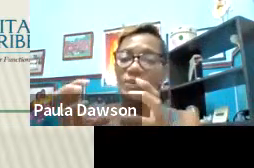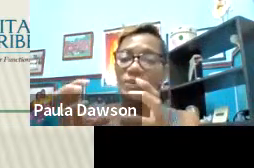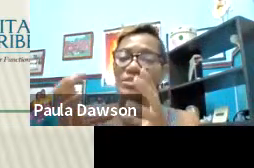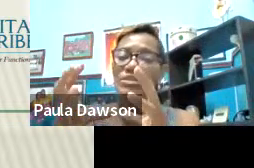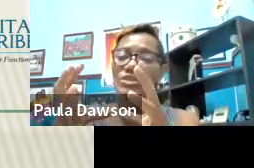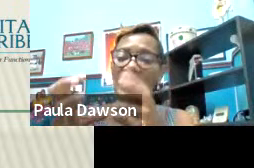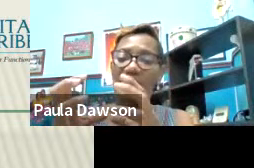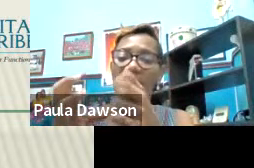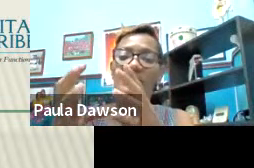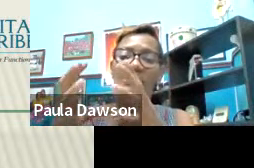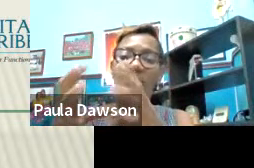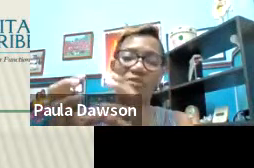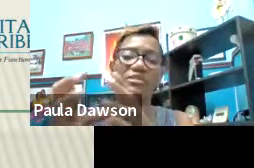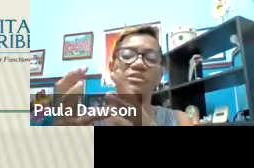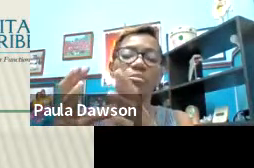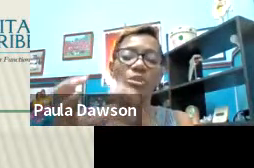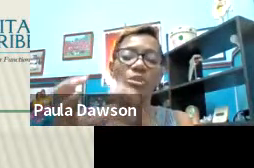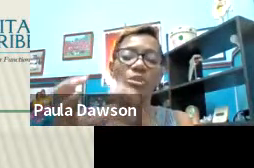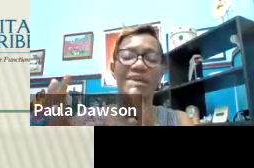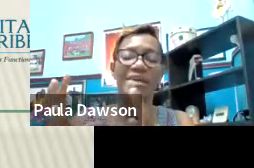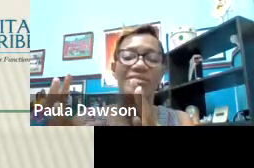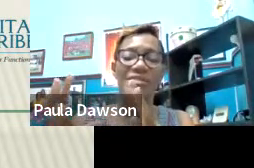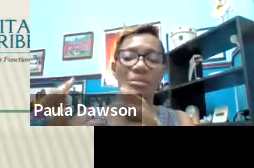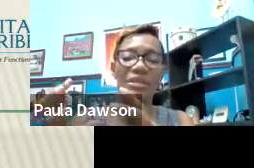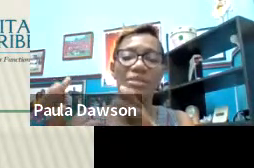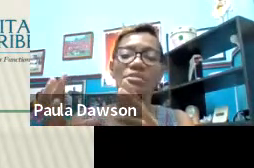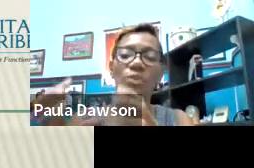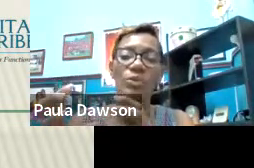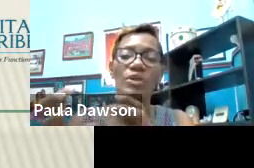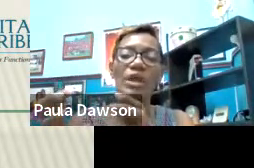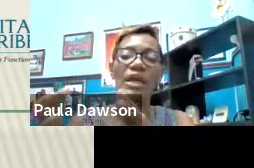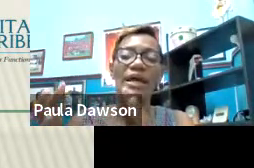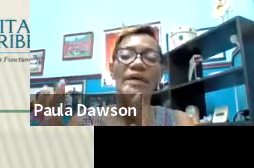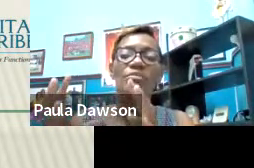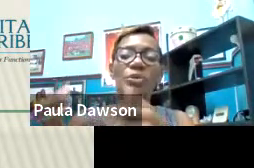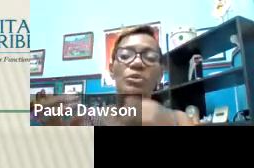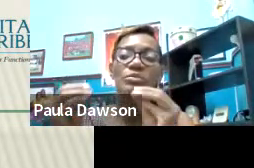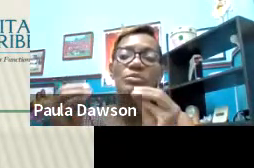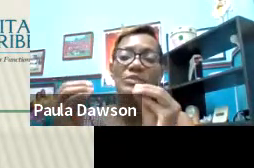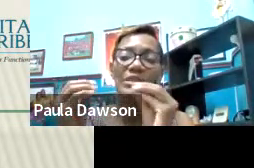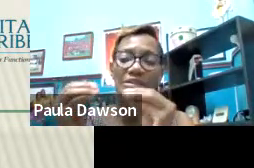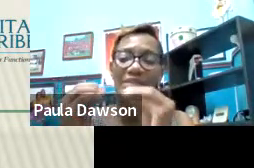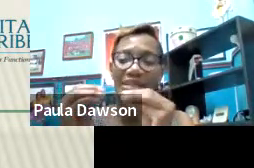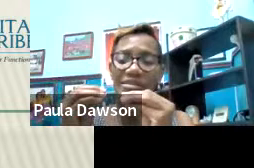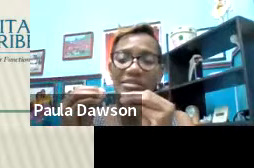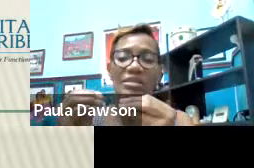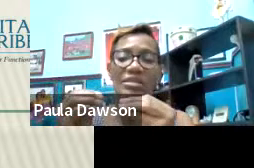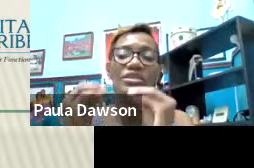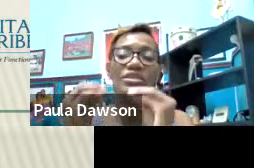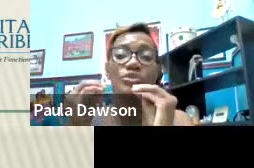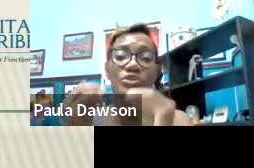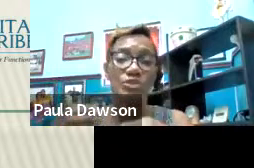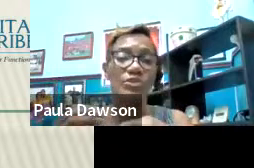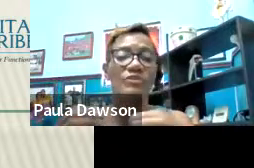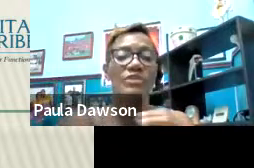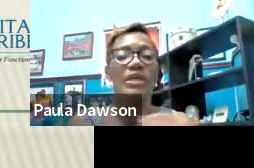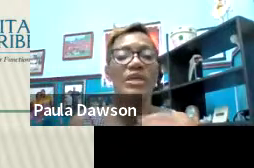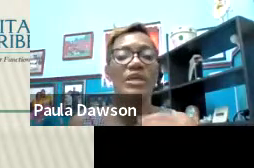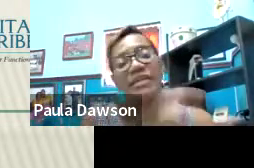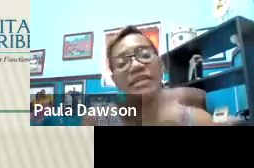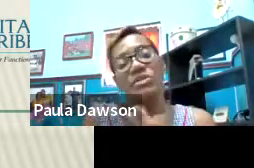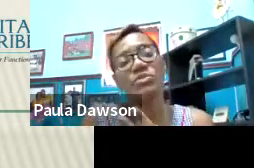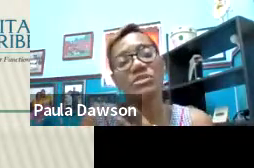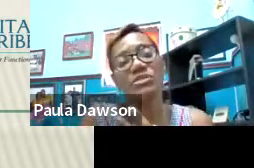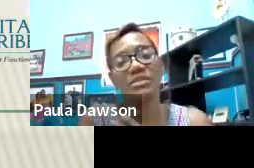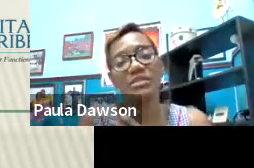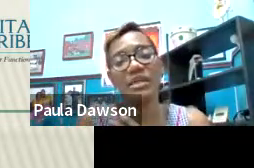are always contracting, the stiffness in the muscle, that kind of stimulates the bone, and the bone density is preserved.